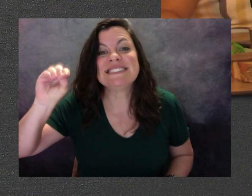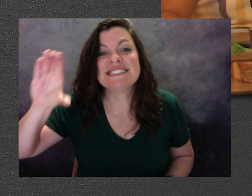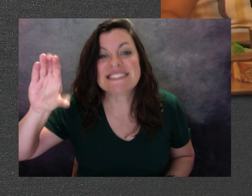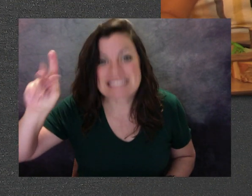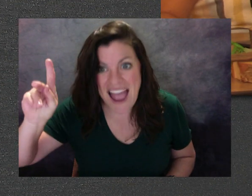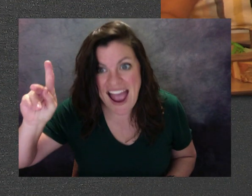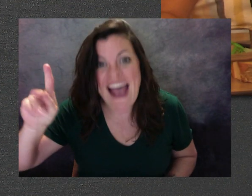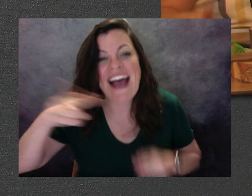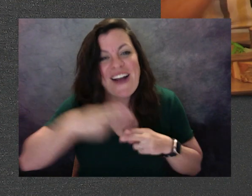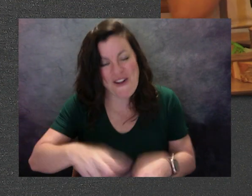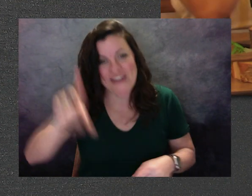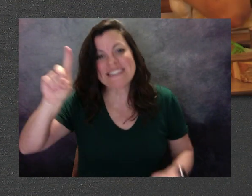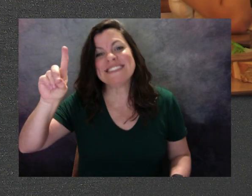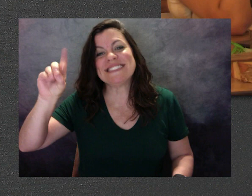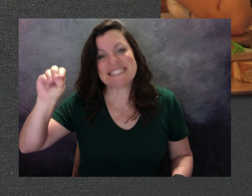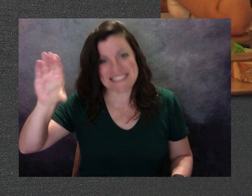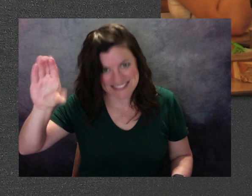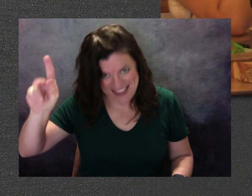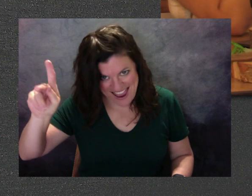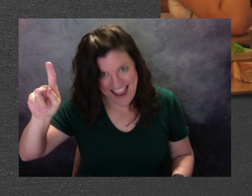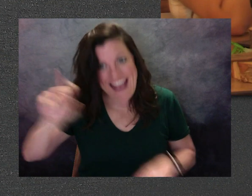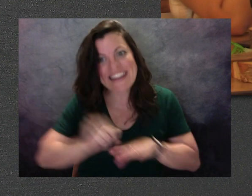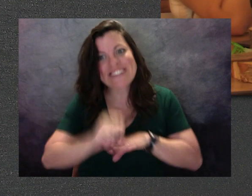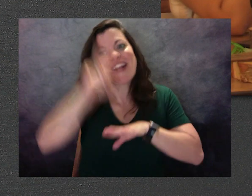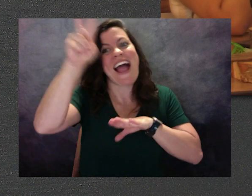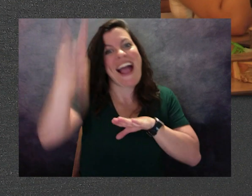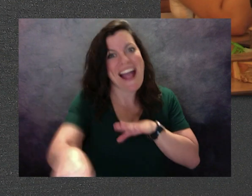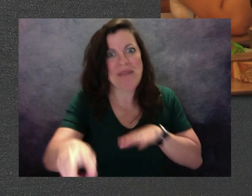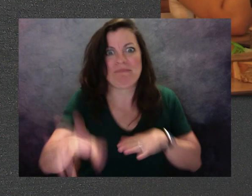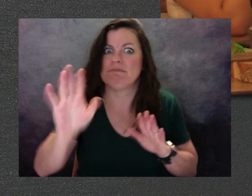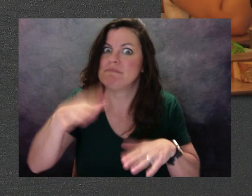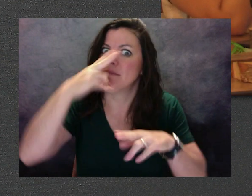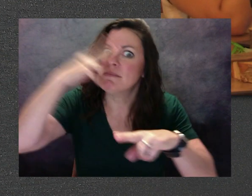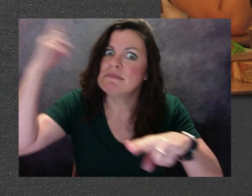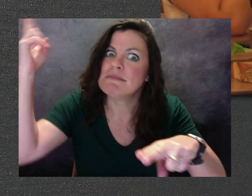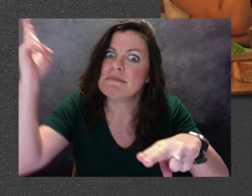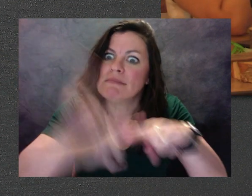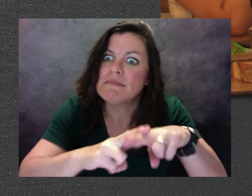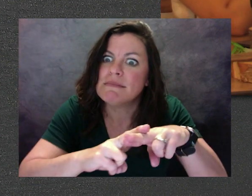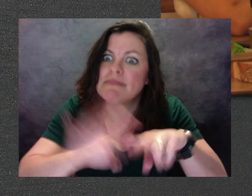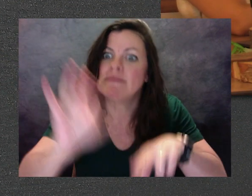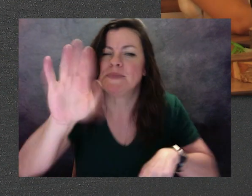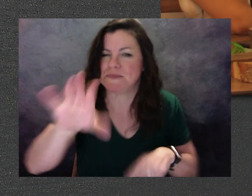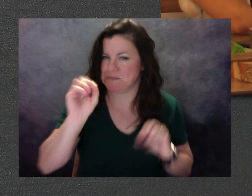so fun. All right, let's try to figure out our pattern again. So we got kayak,